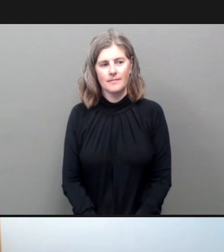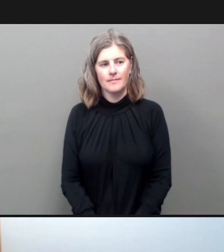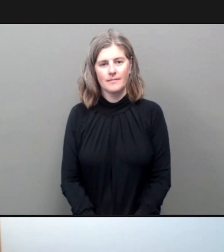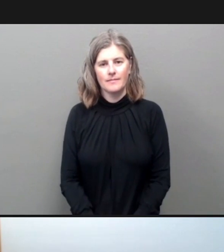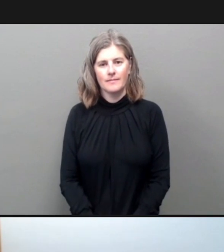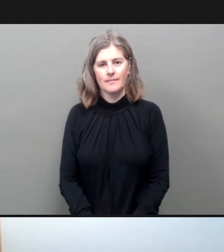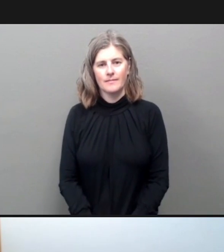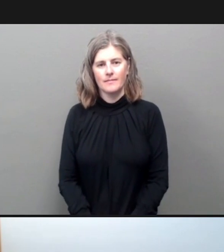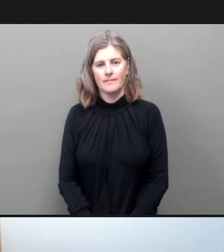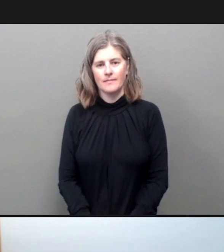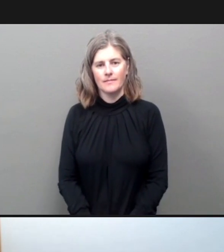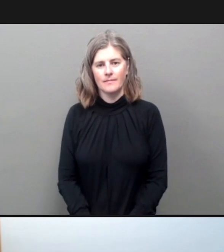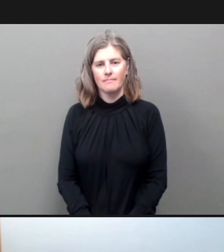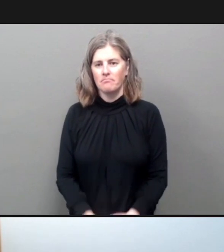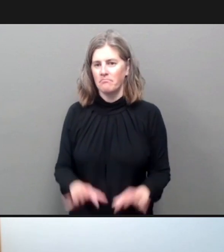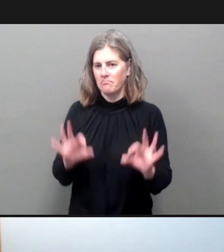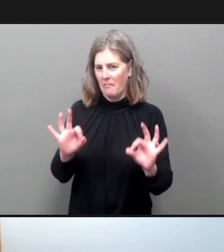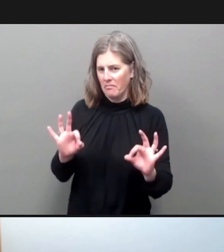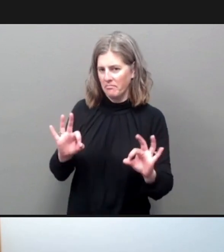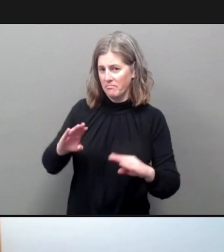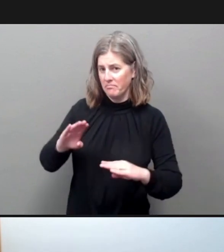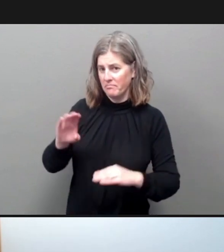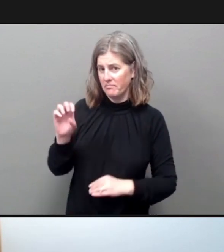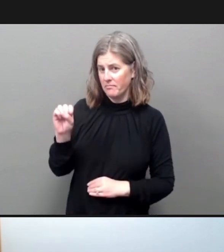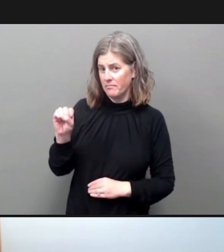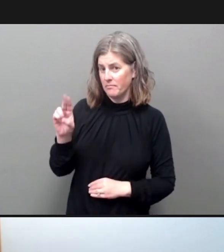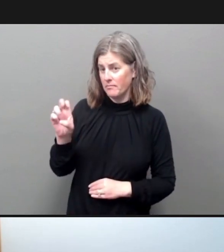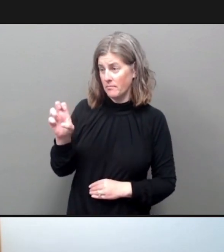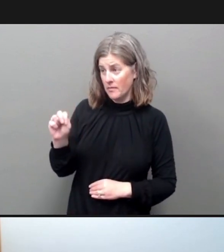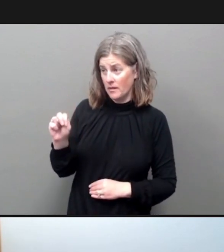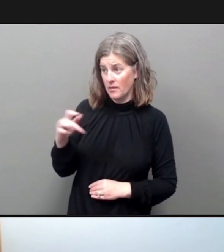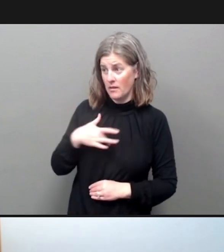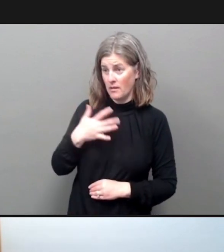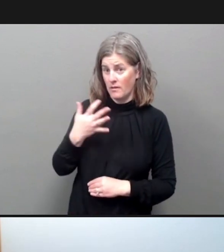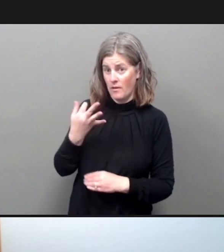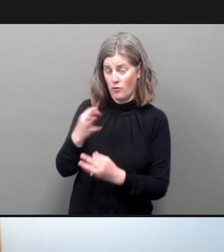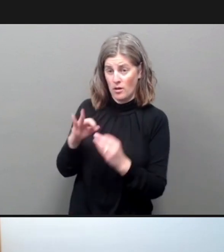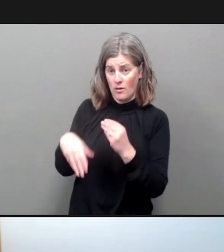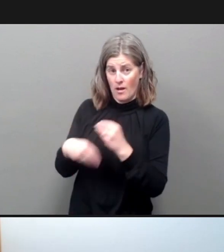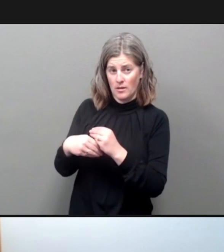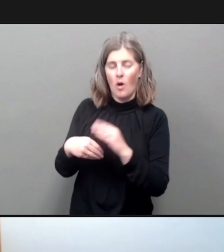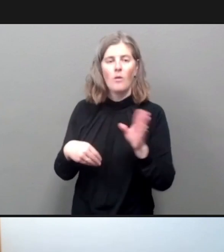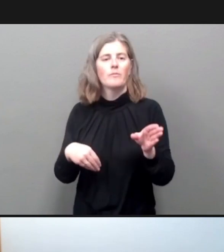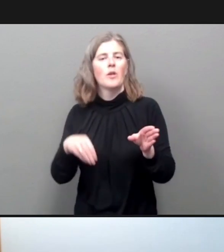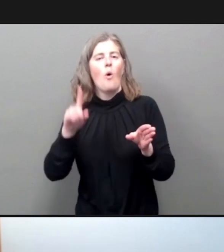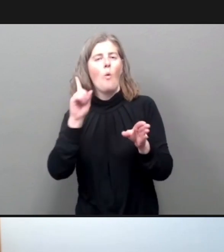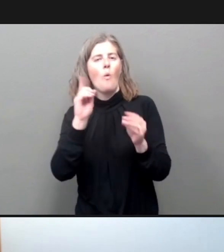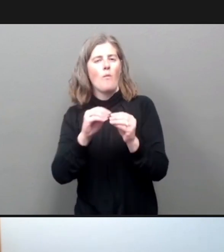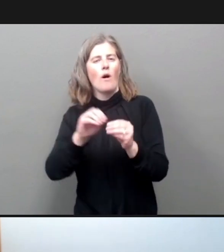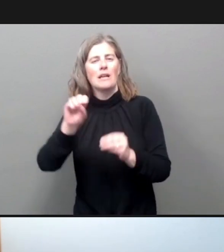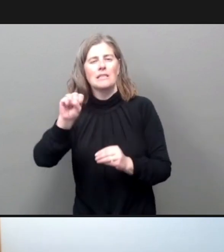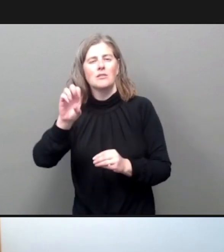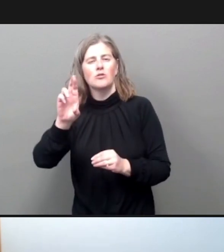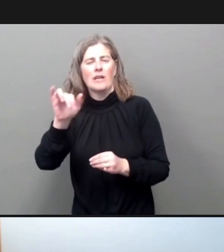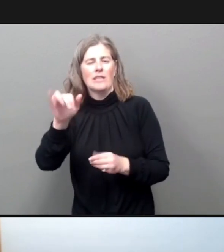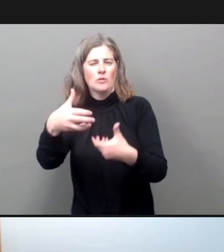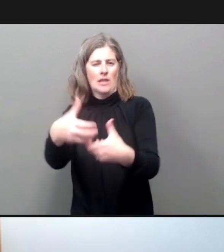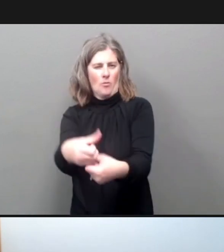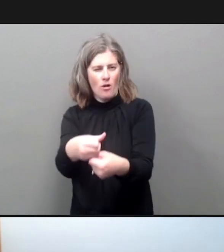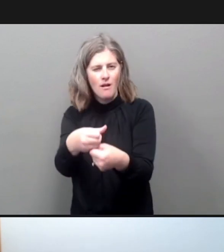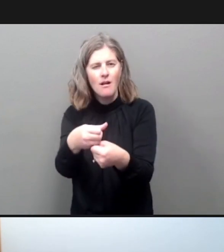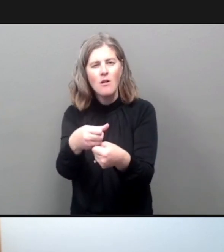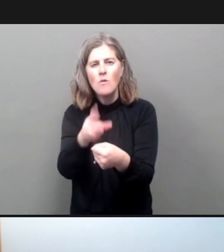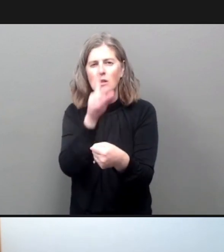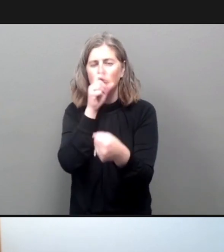Great. I think we're covered, but Susan, by all means, feel free to ask a follow-up if you'd like to. One more thing, Matt, just to summarize, I think there was a very, very